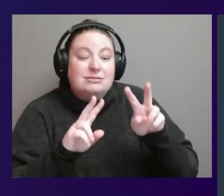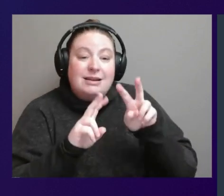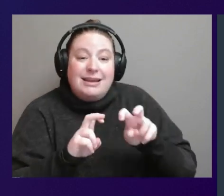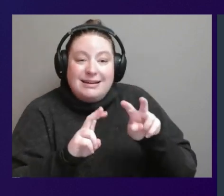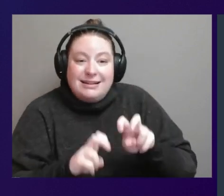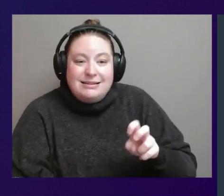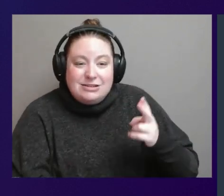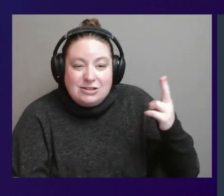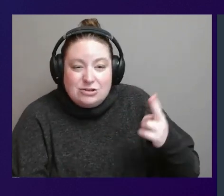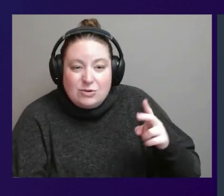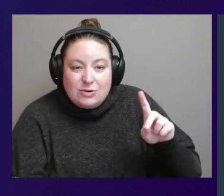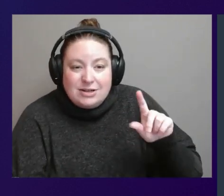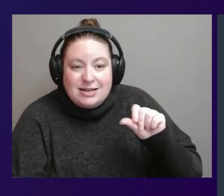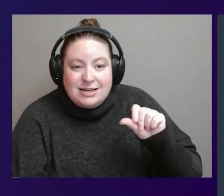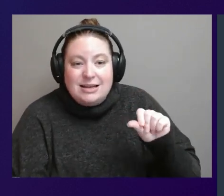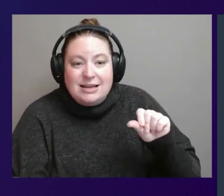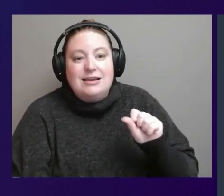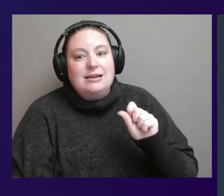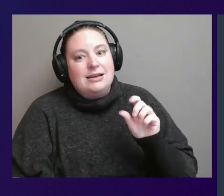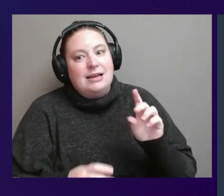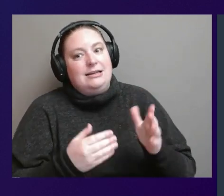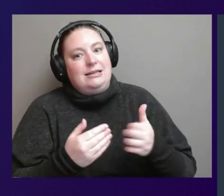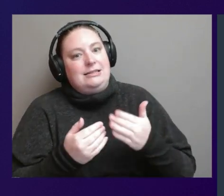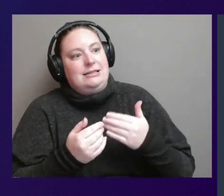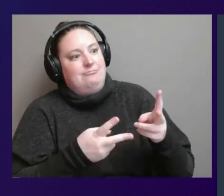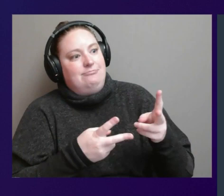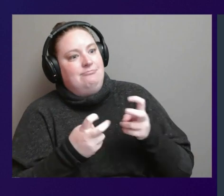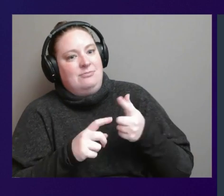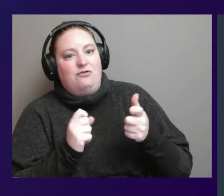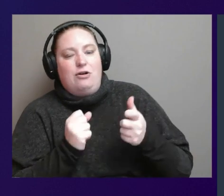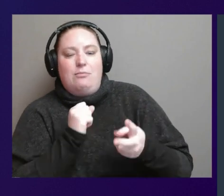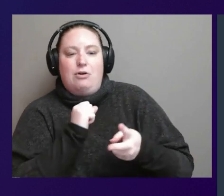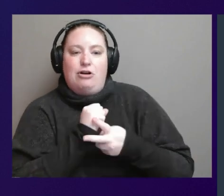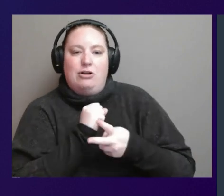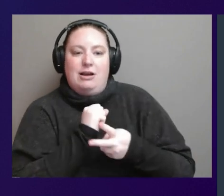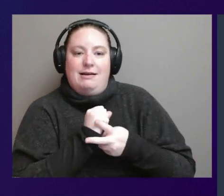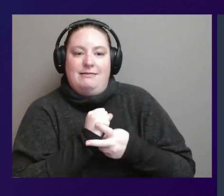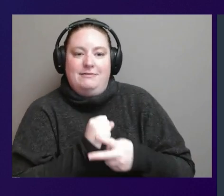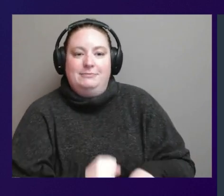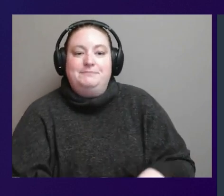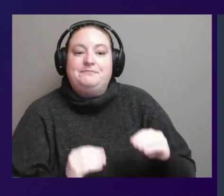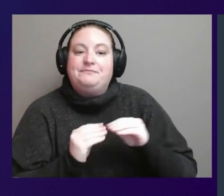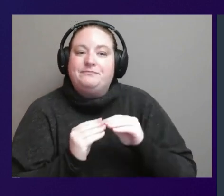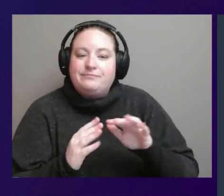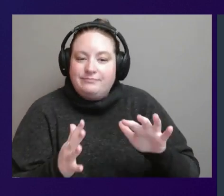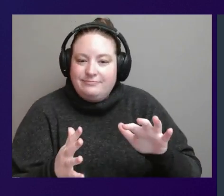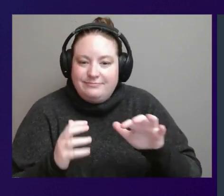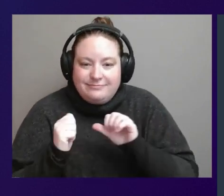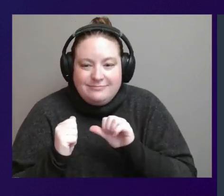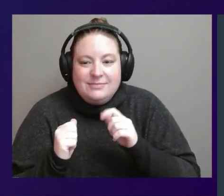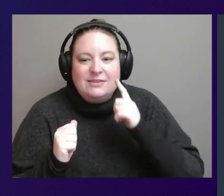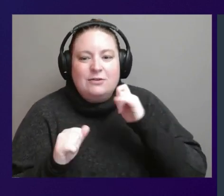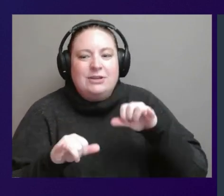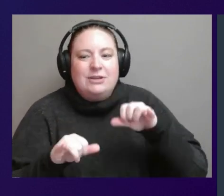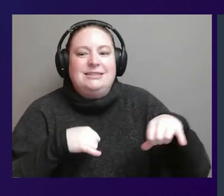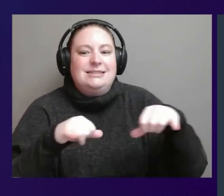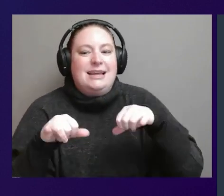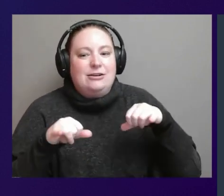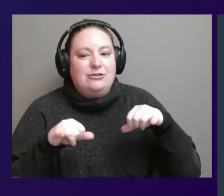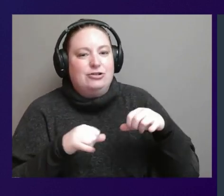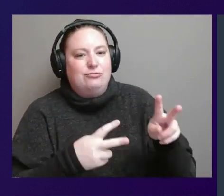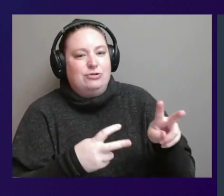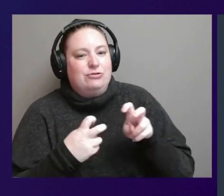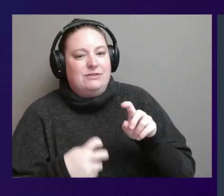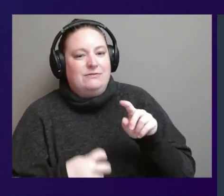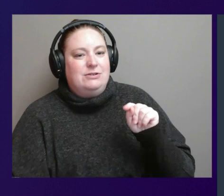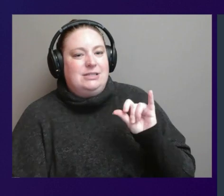up your data restores from your archive. Faster data restores automatically apply to the standard retrieval tier when you use Amazon